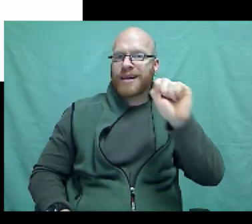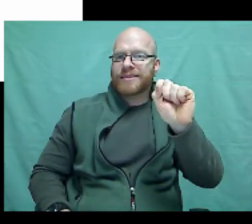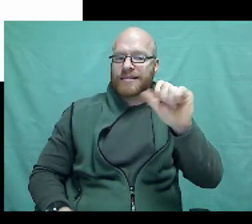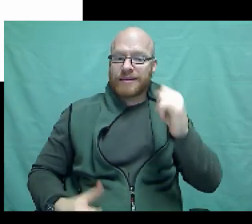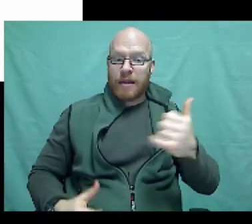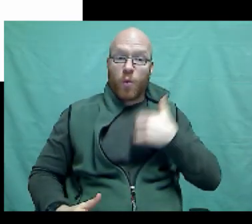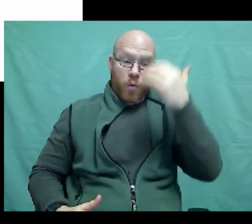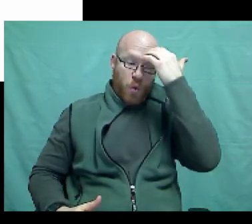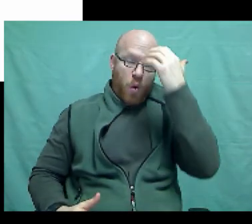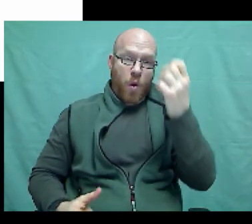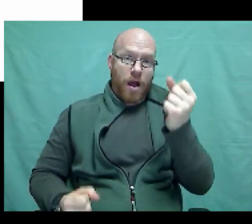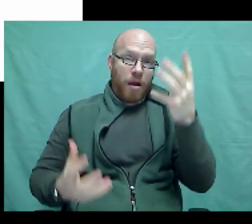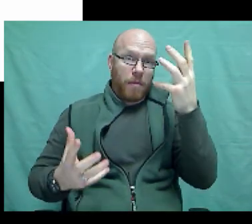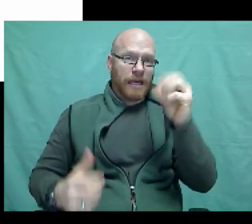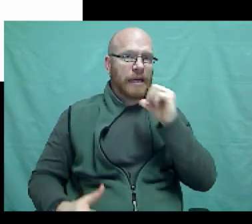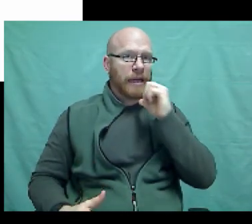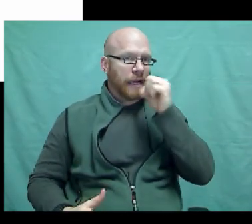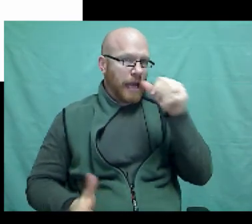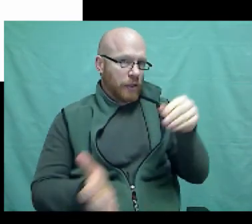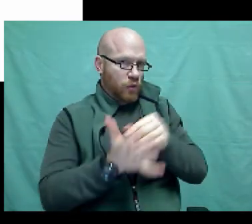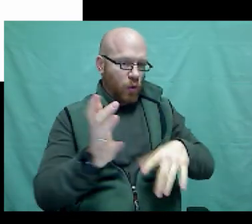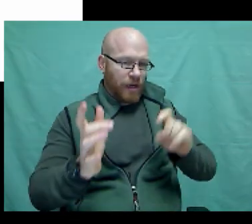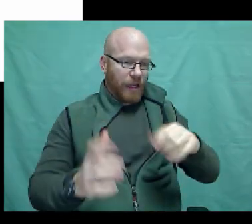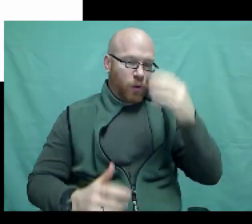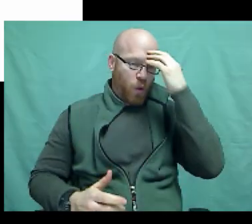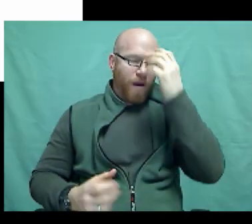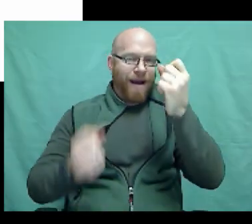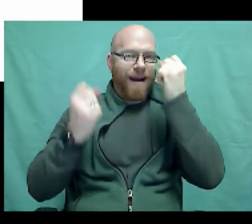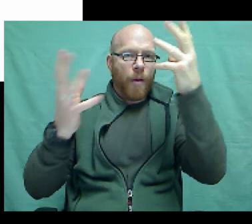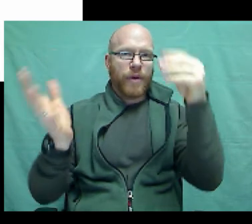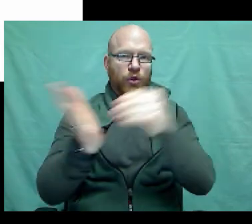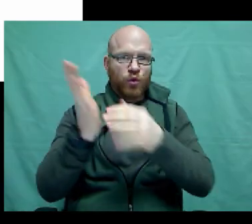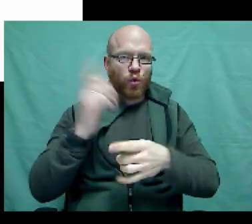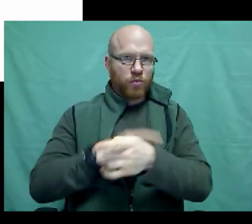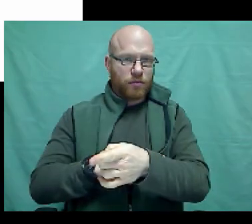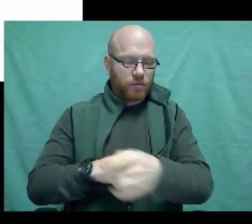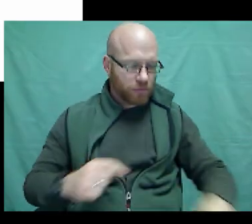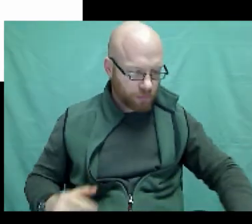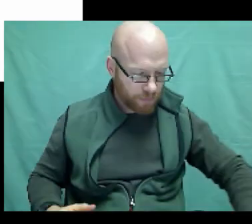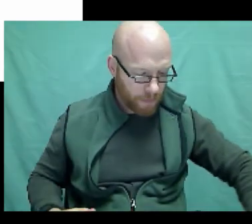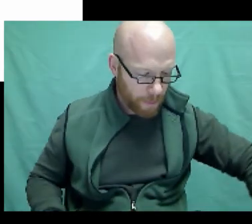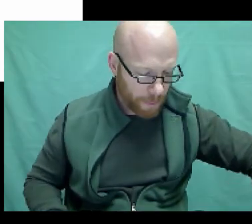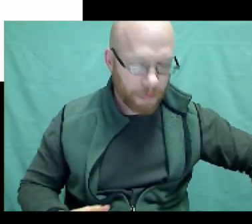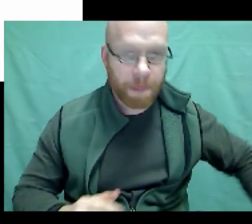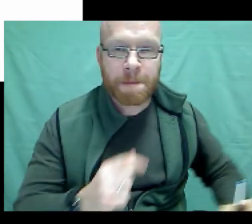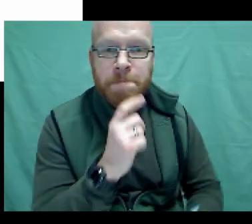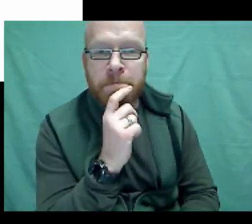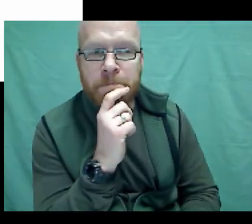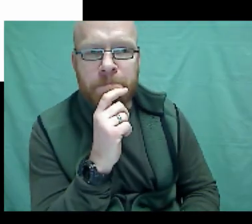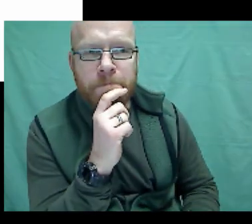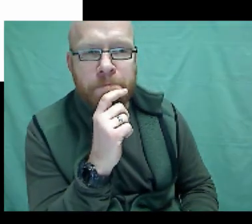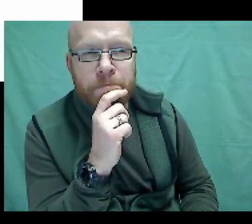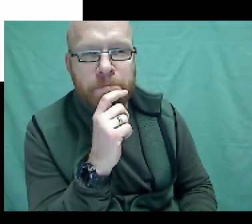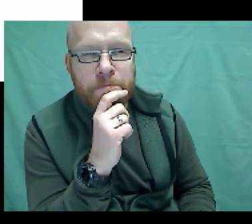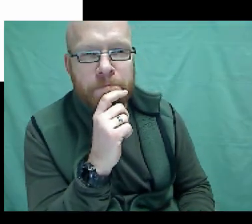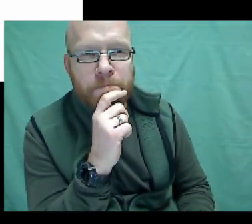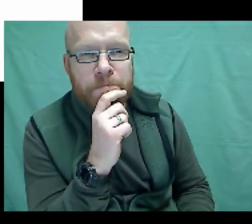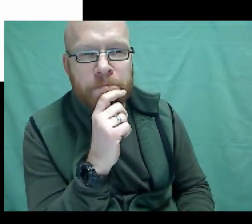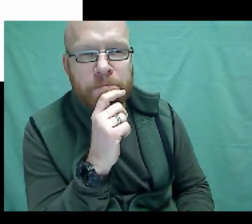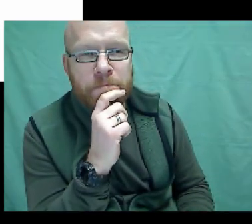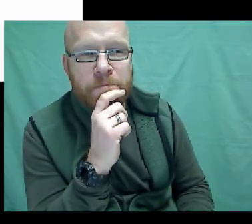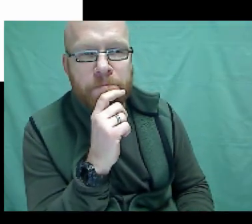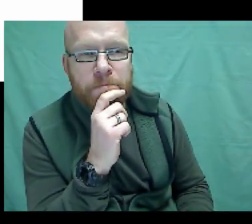we have S plus N equals 1243. Now we're going to solve for S. I know what N